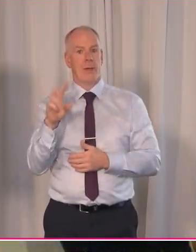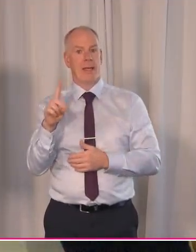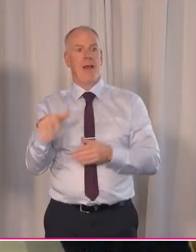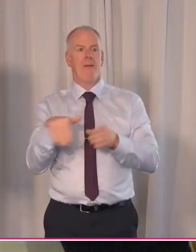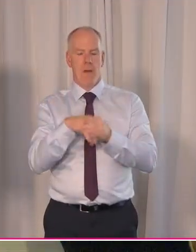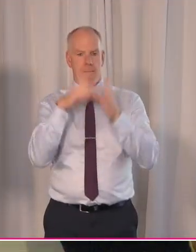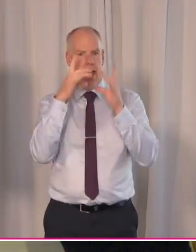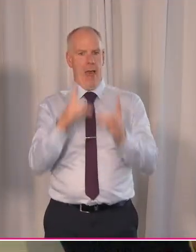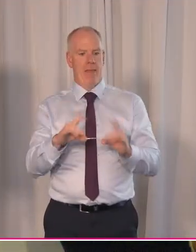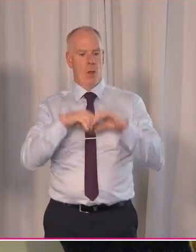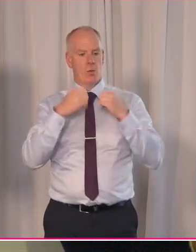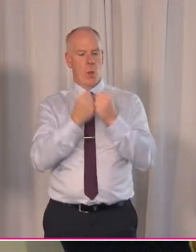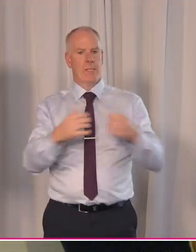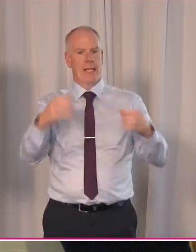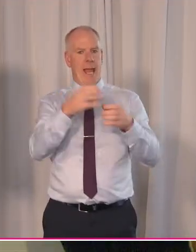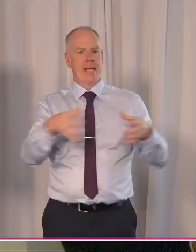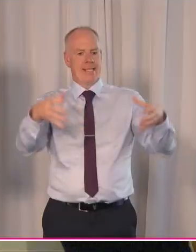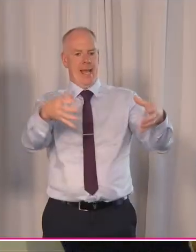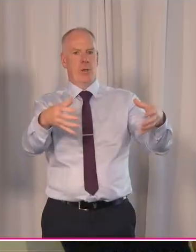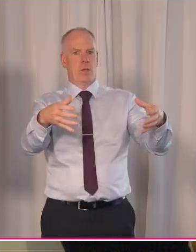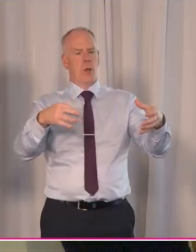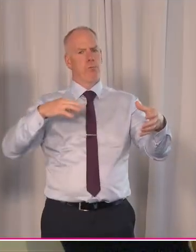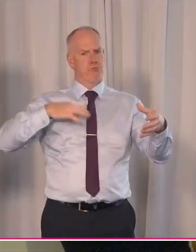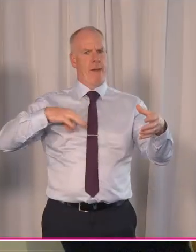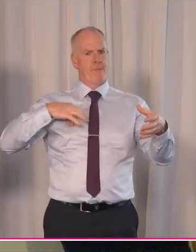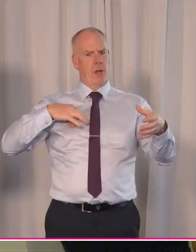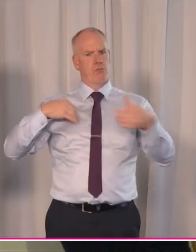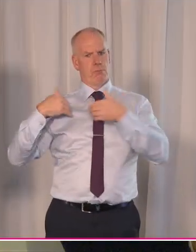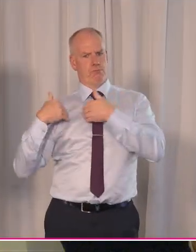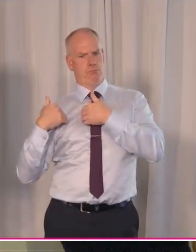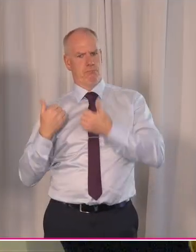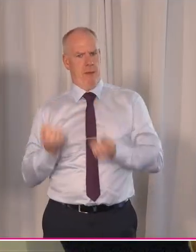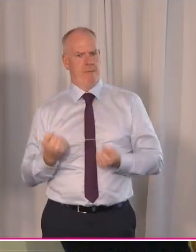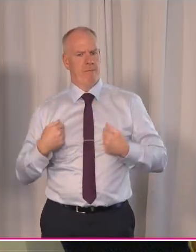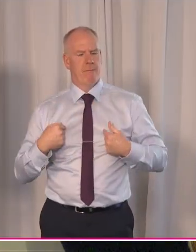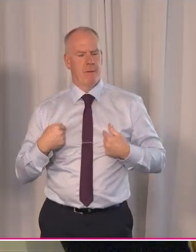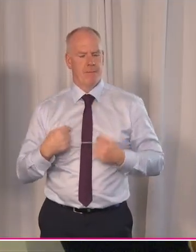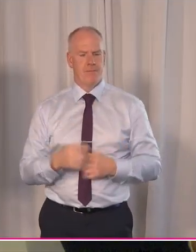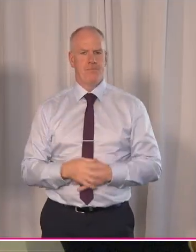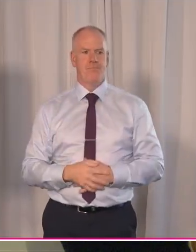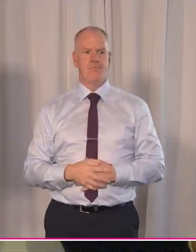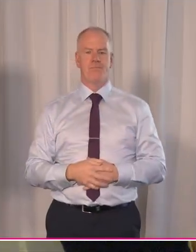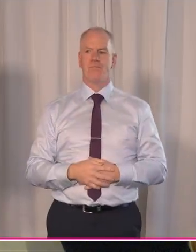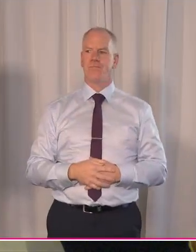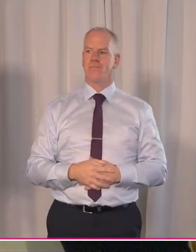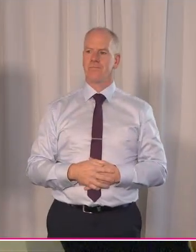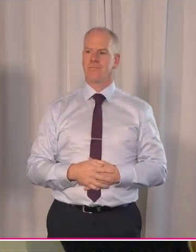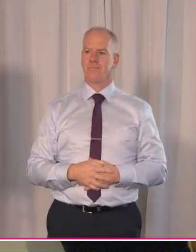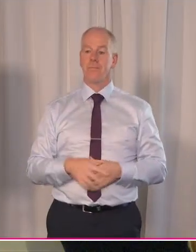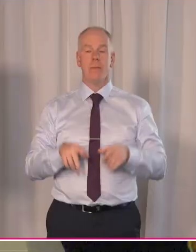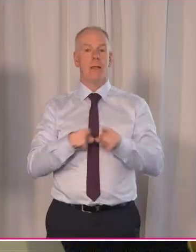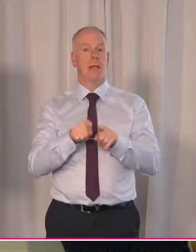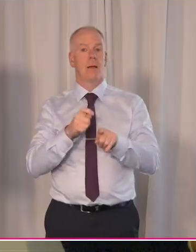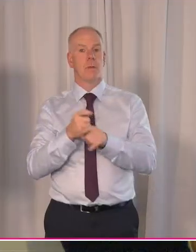care sector. So it's a real privilege to be able to be in that position. And also to